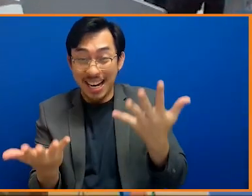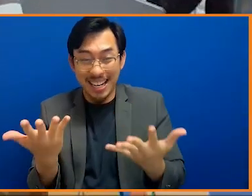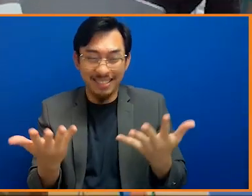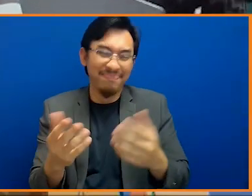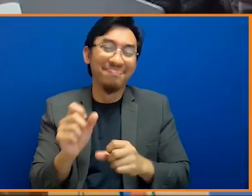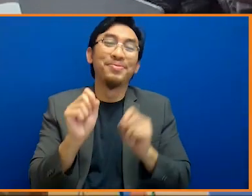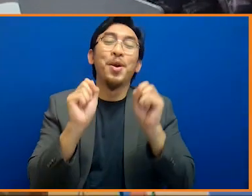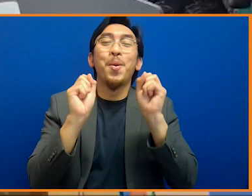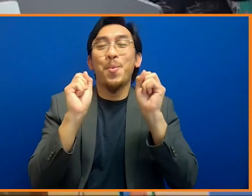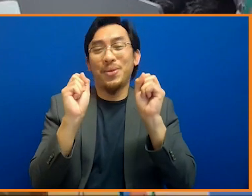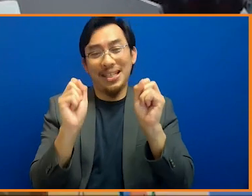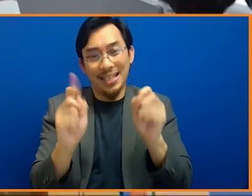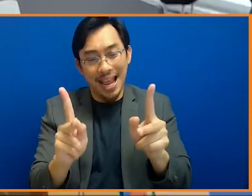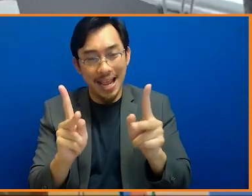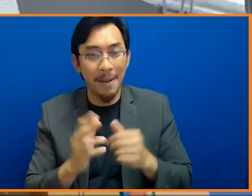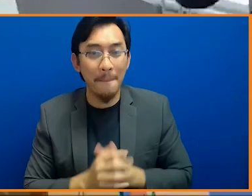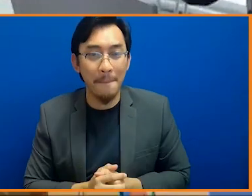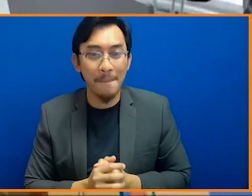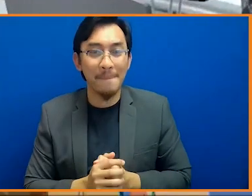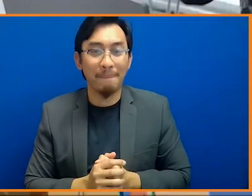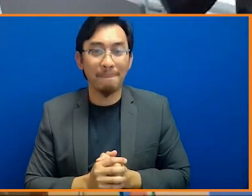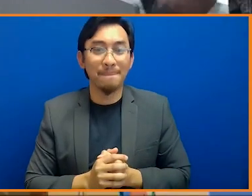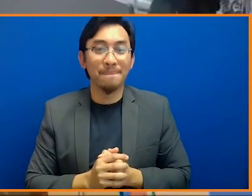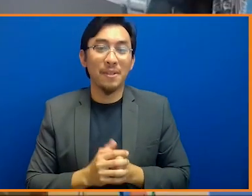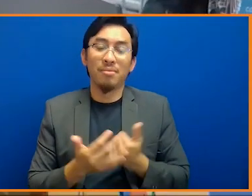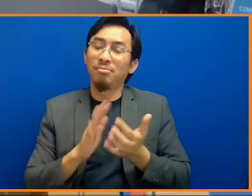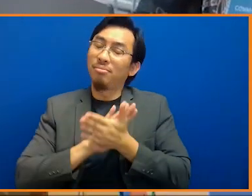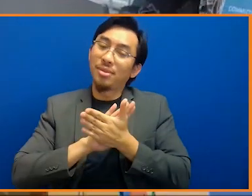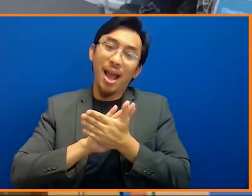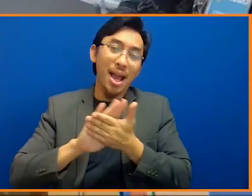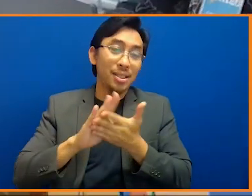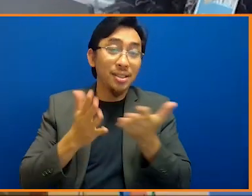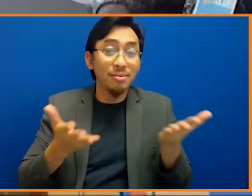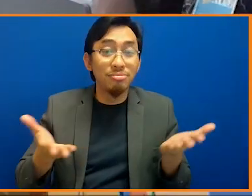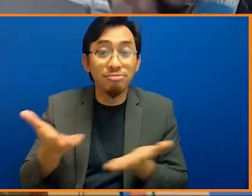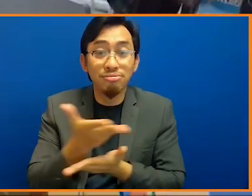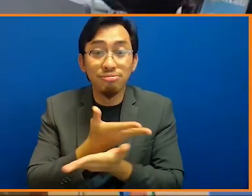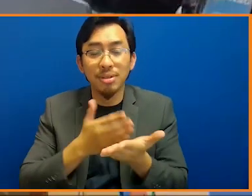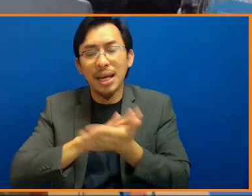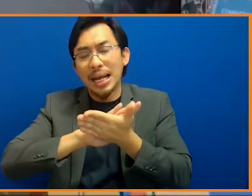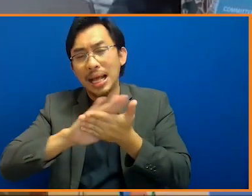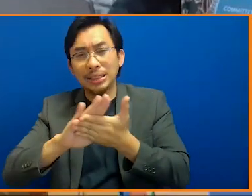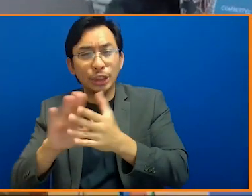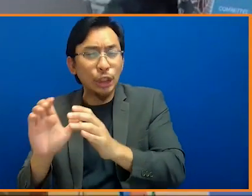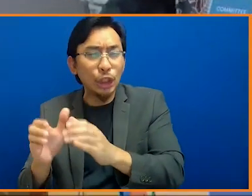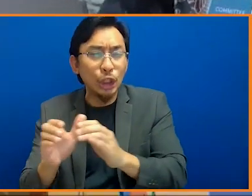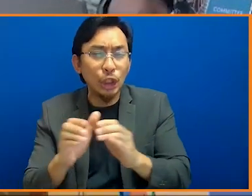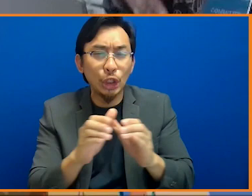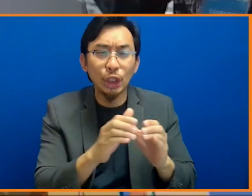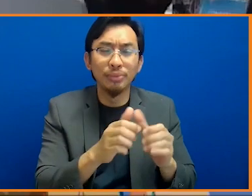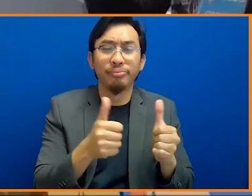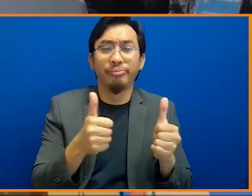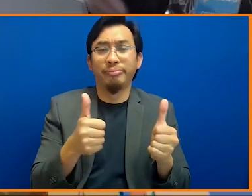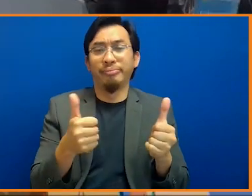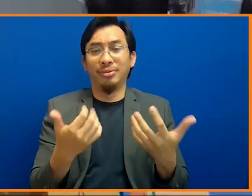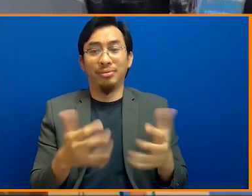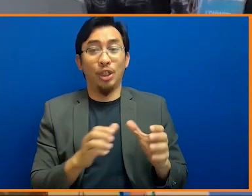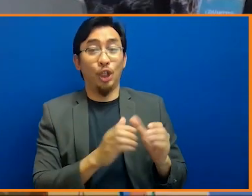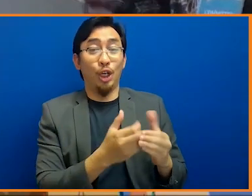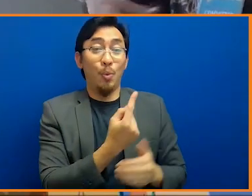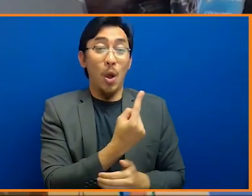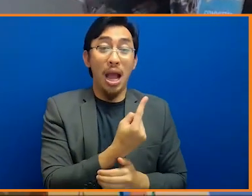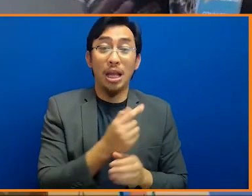morning. So okay. Very nice discussion. A very nice group that I've been